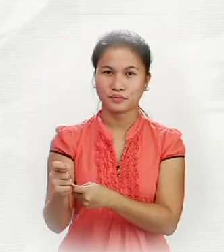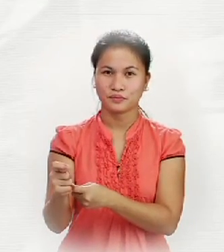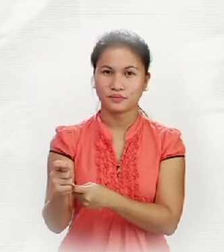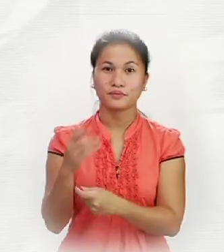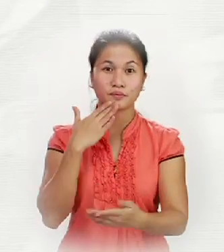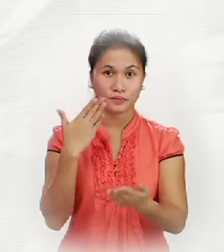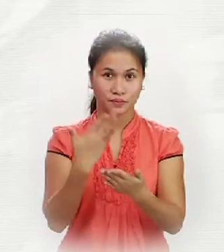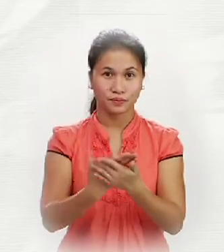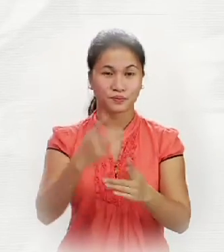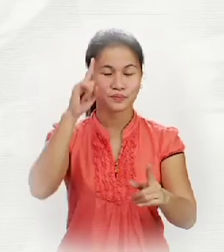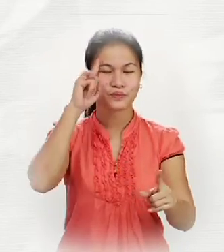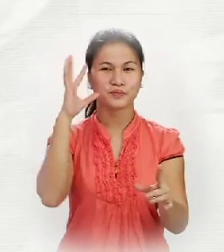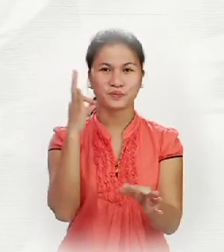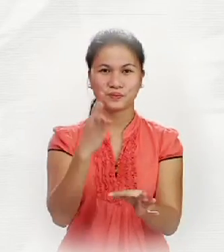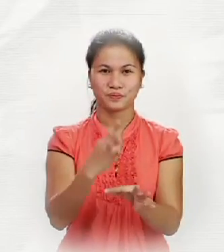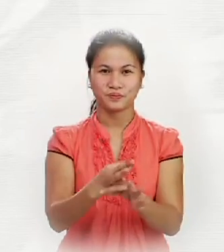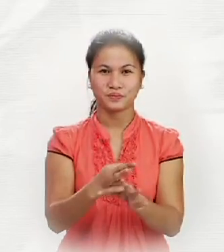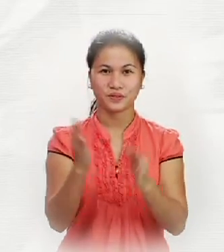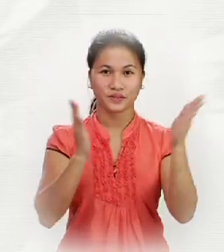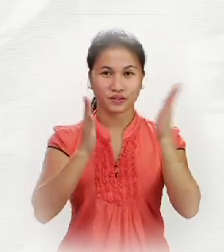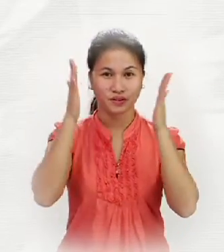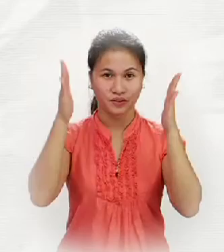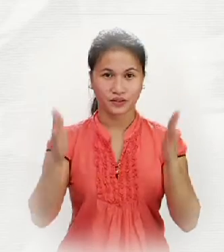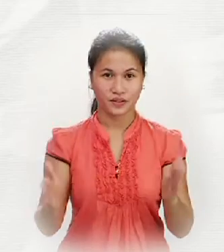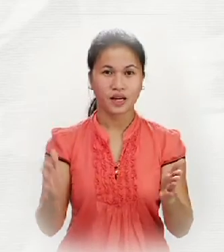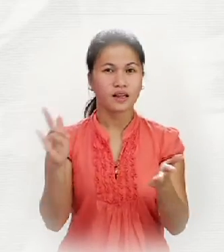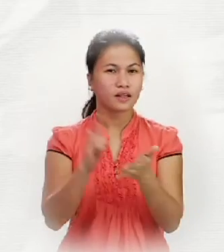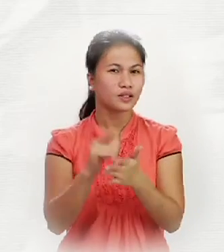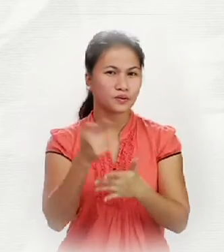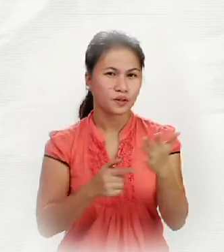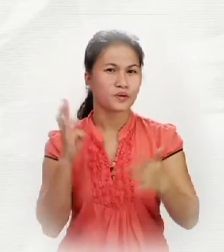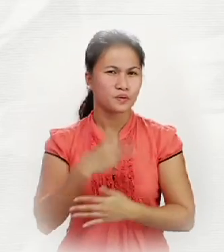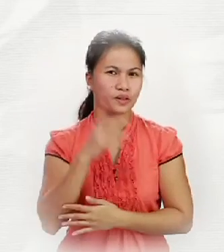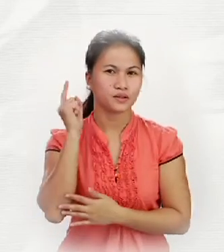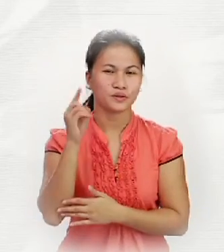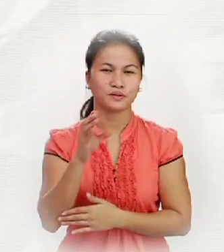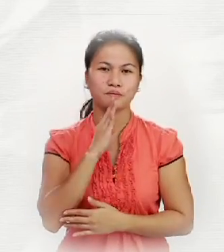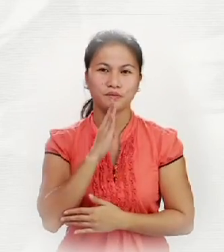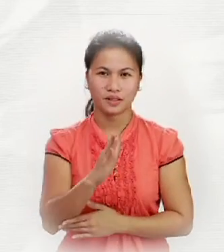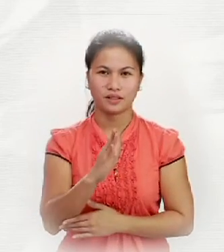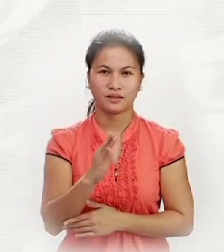and faithful servant. That's what we should be to the